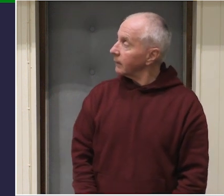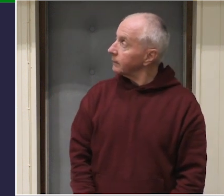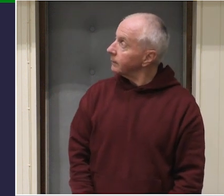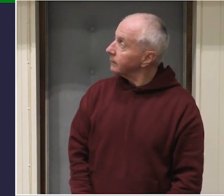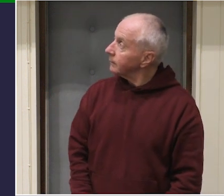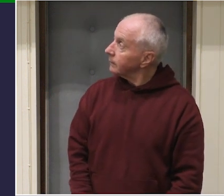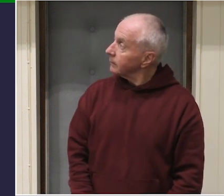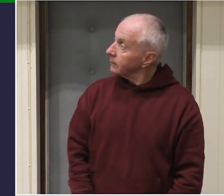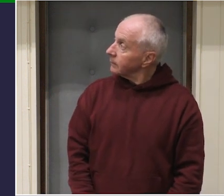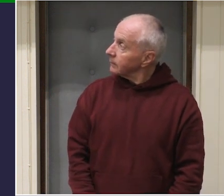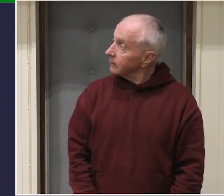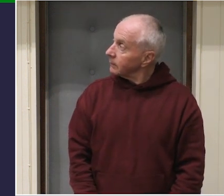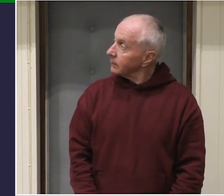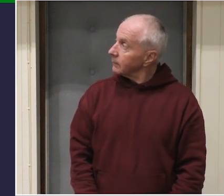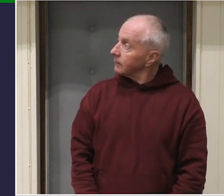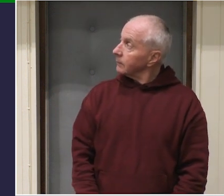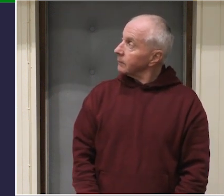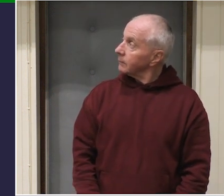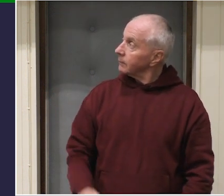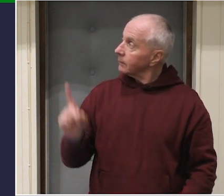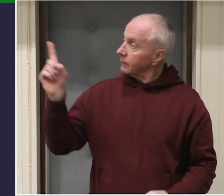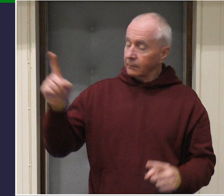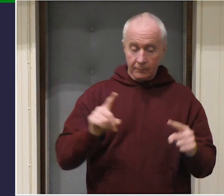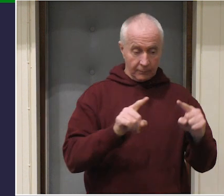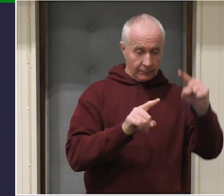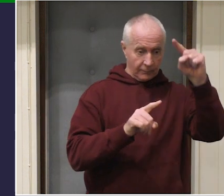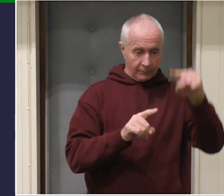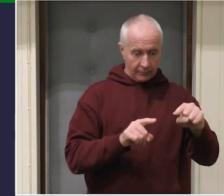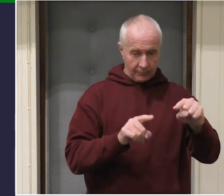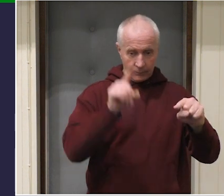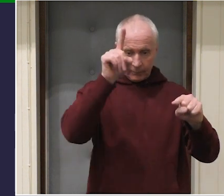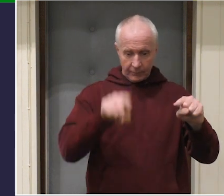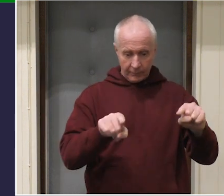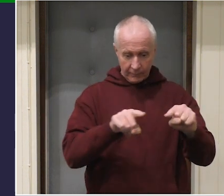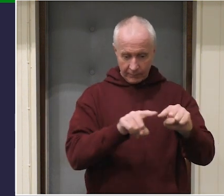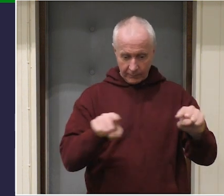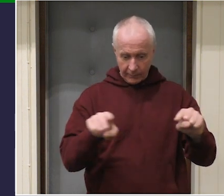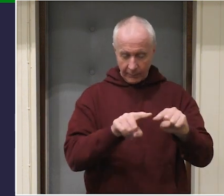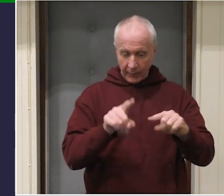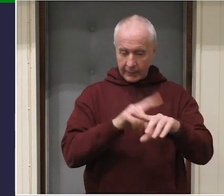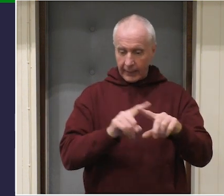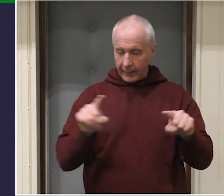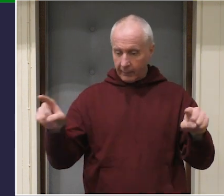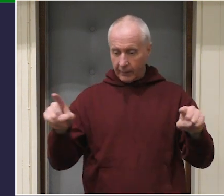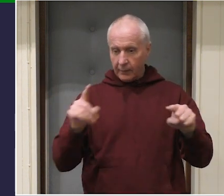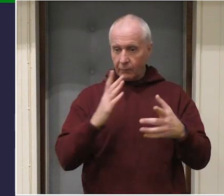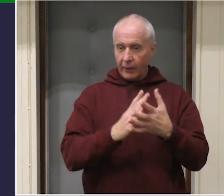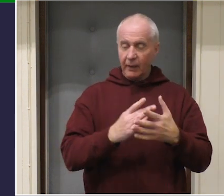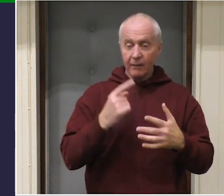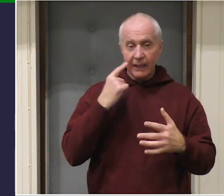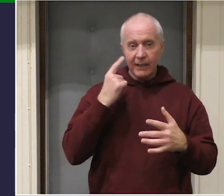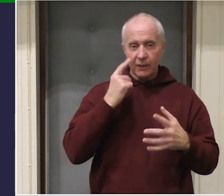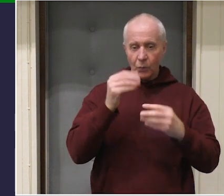say immediately here, the orbital period is time from then to then, or from then to then, or from then to then. It's really, really easy to